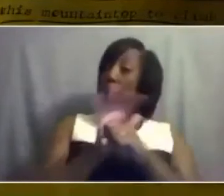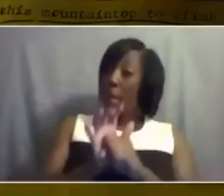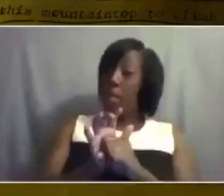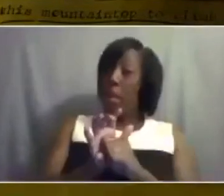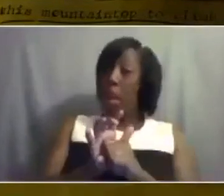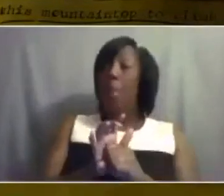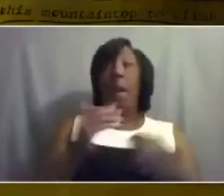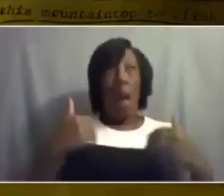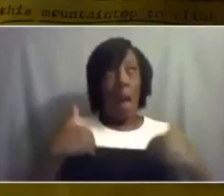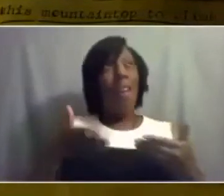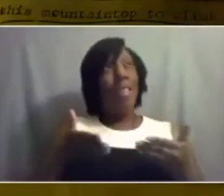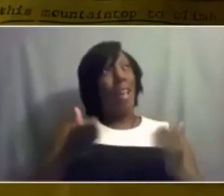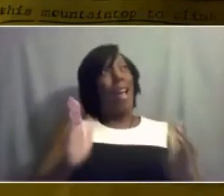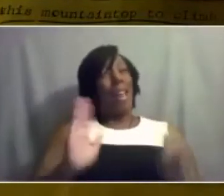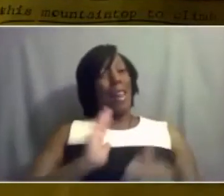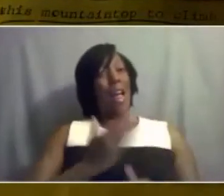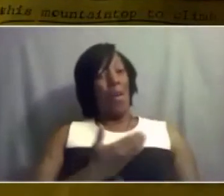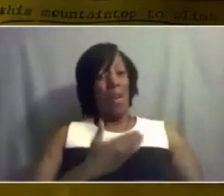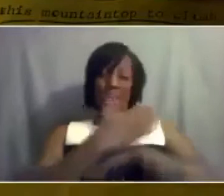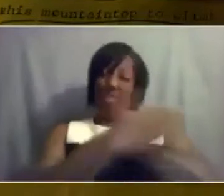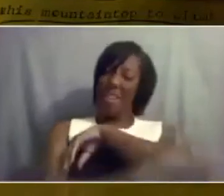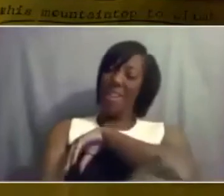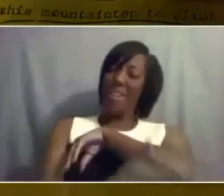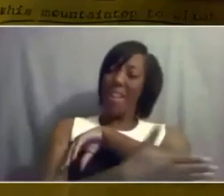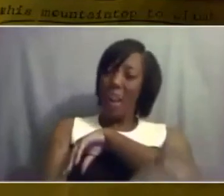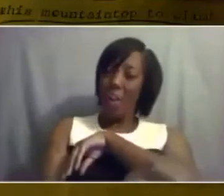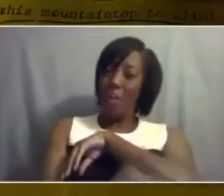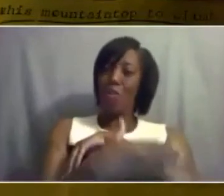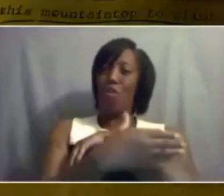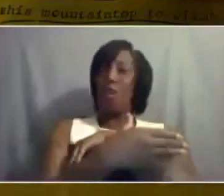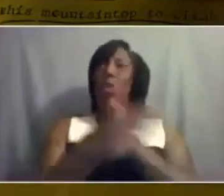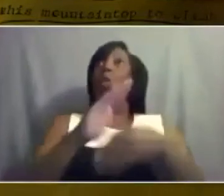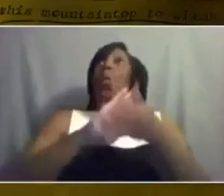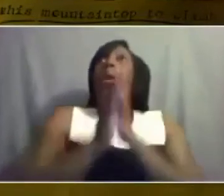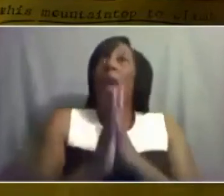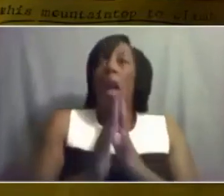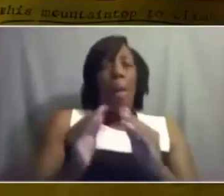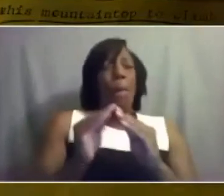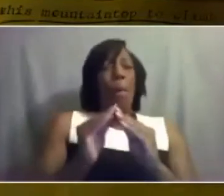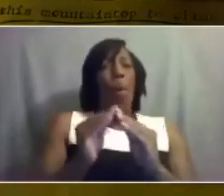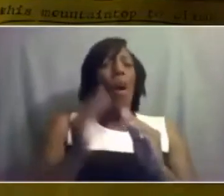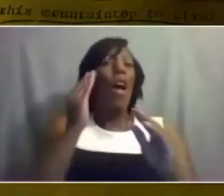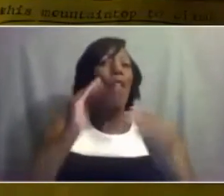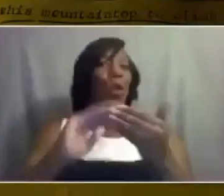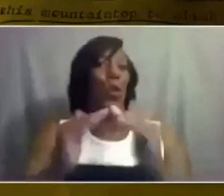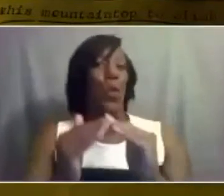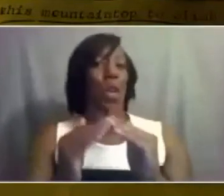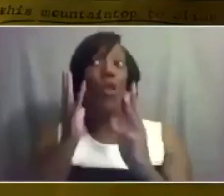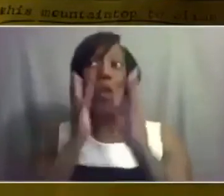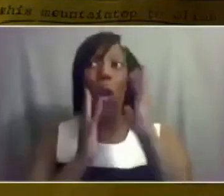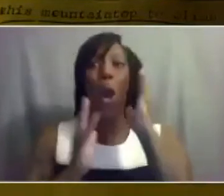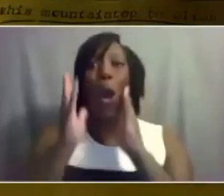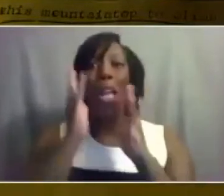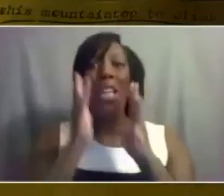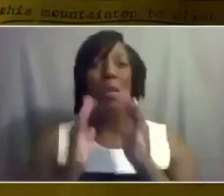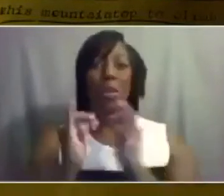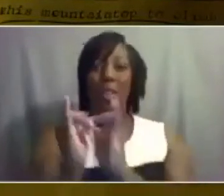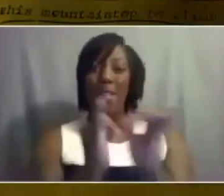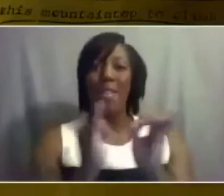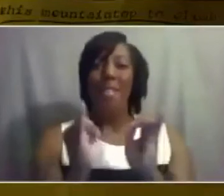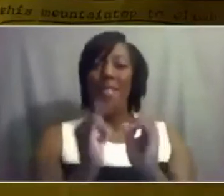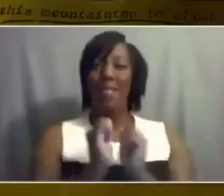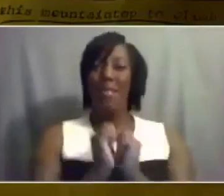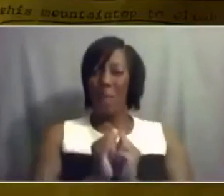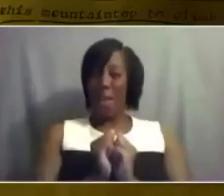allowed us as a country and as a global community to experience something collectively together. And